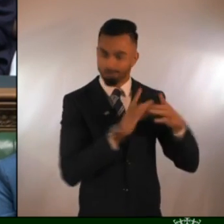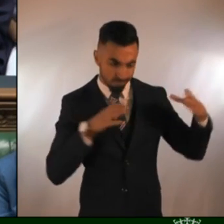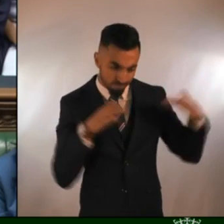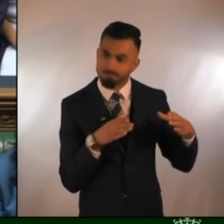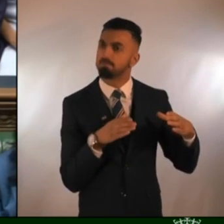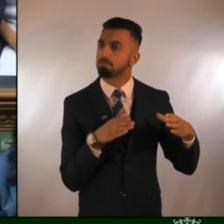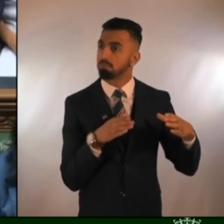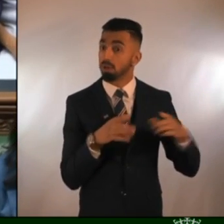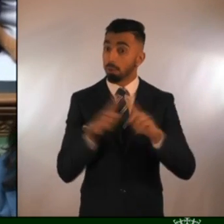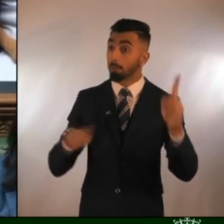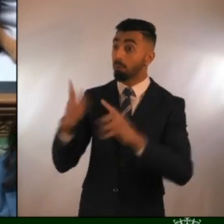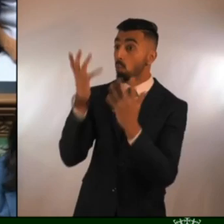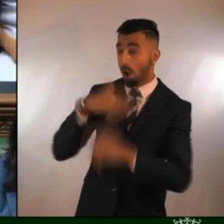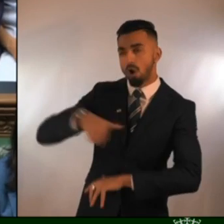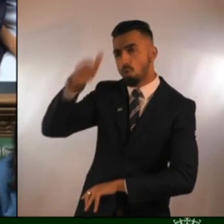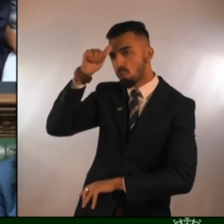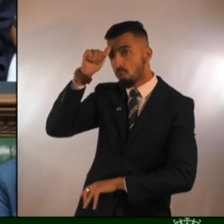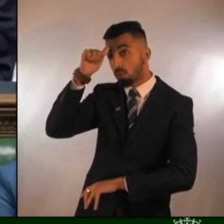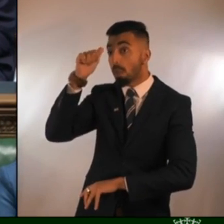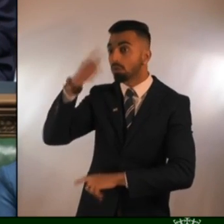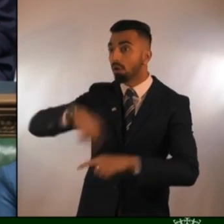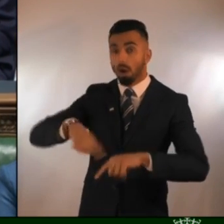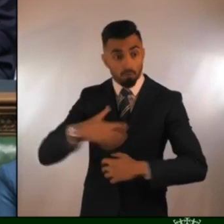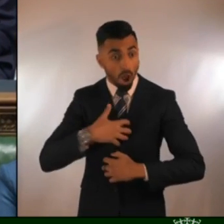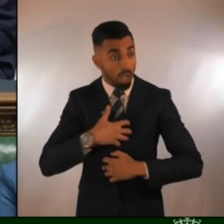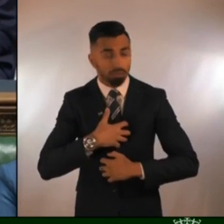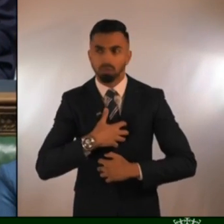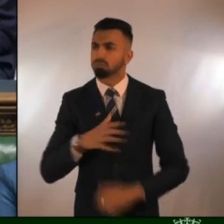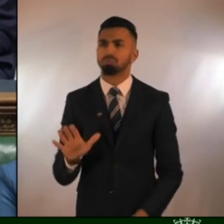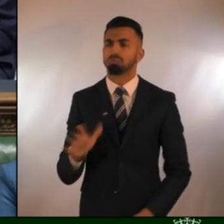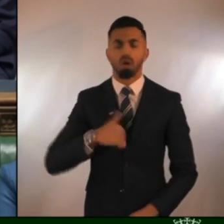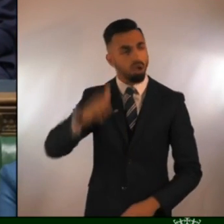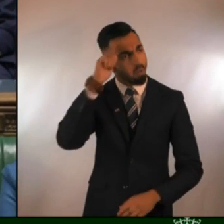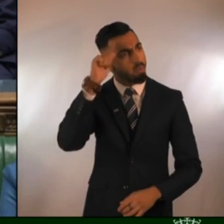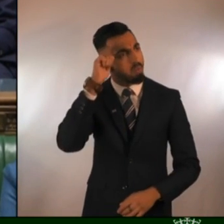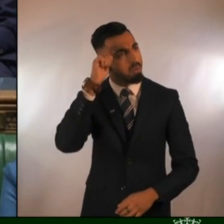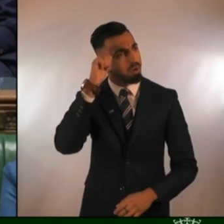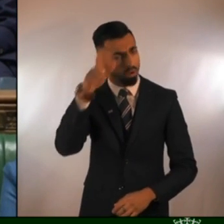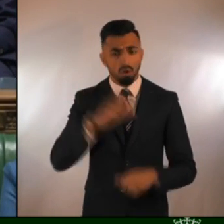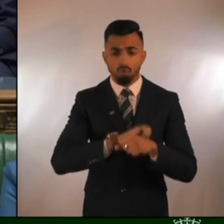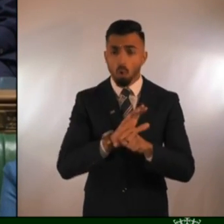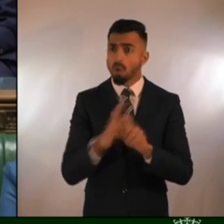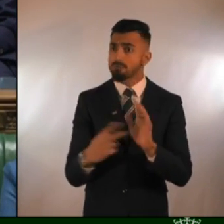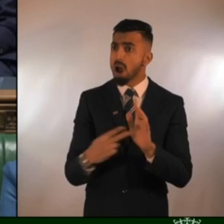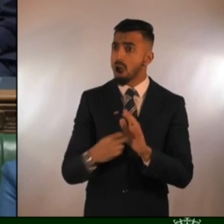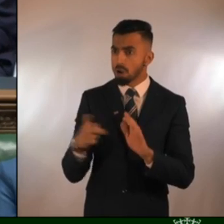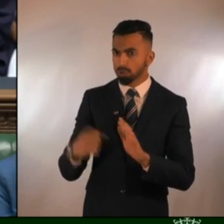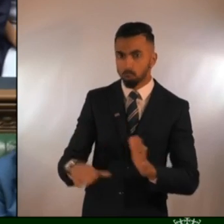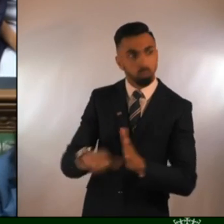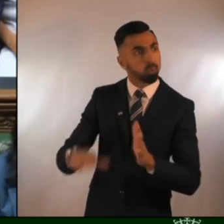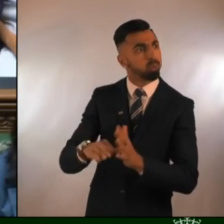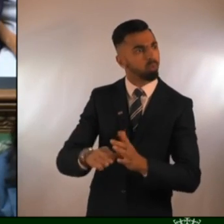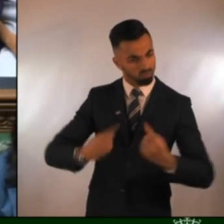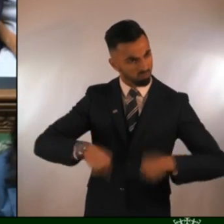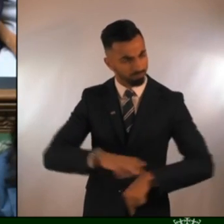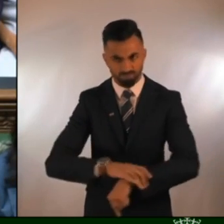our country and our people. We will rise to this challenge. But let me also say,